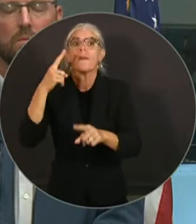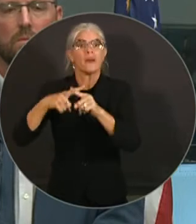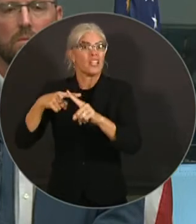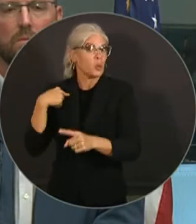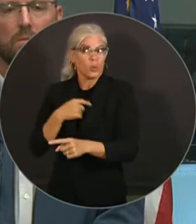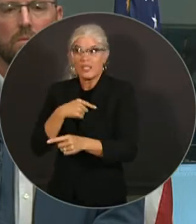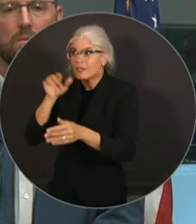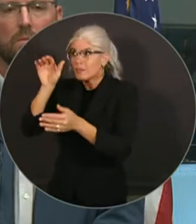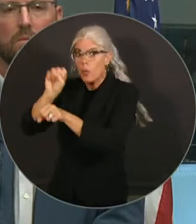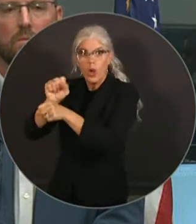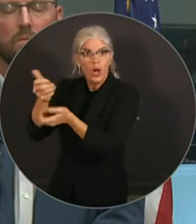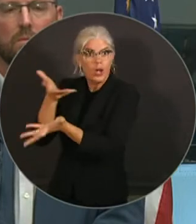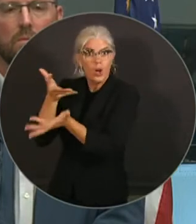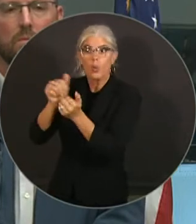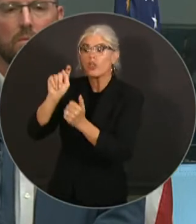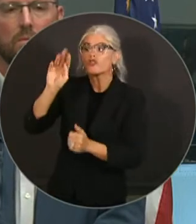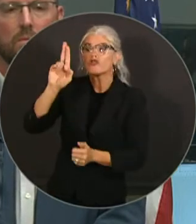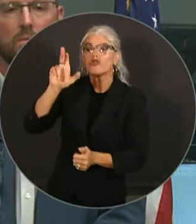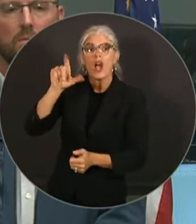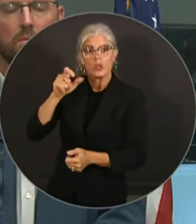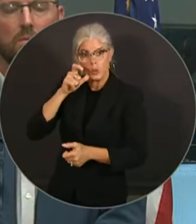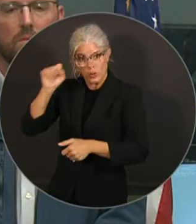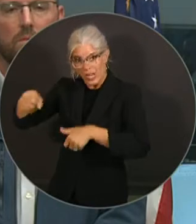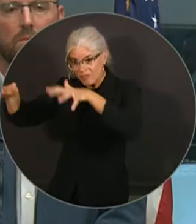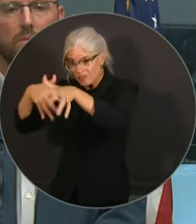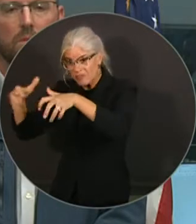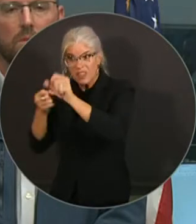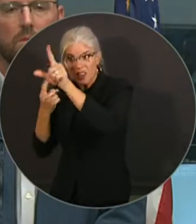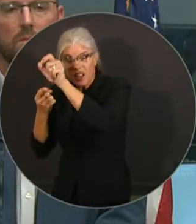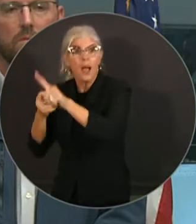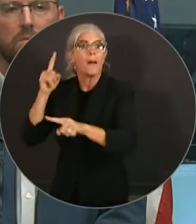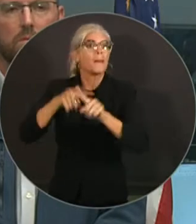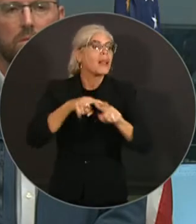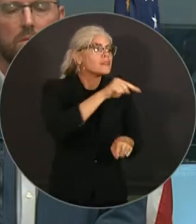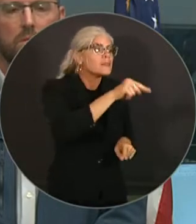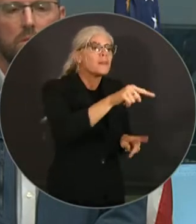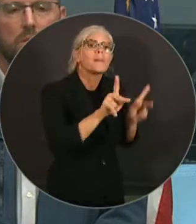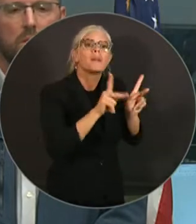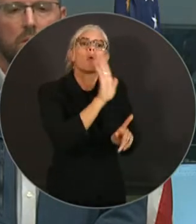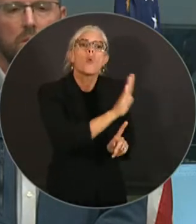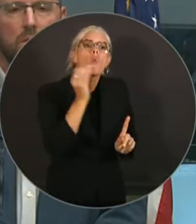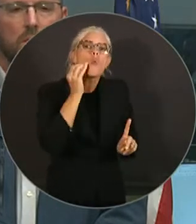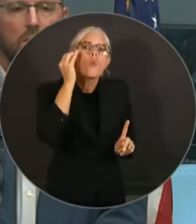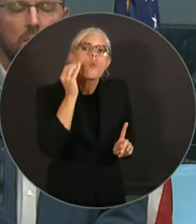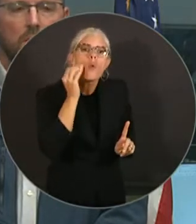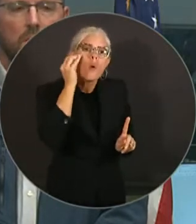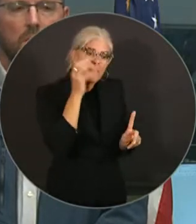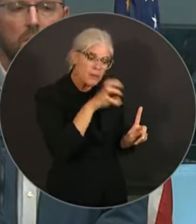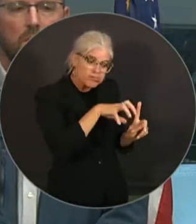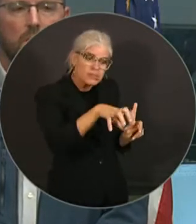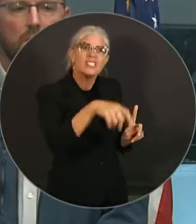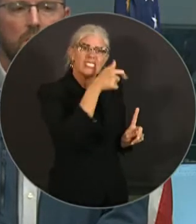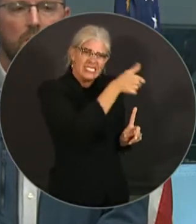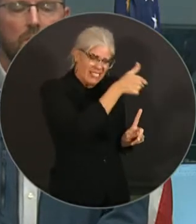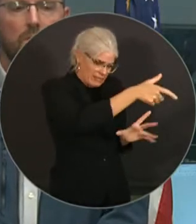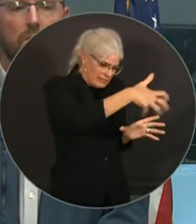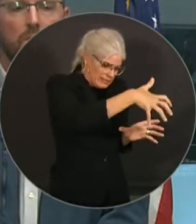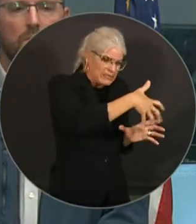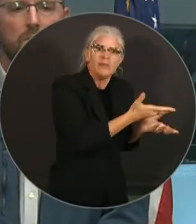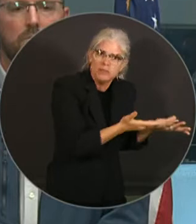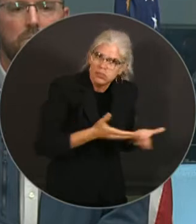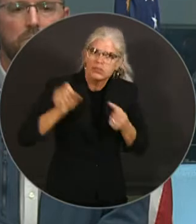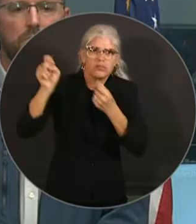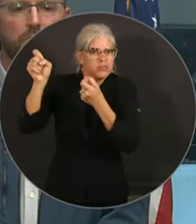our fellow citizens and residents, for them to be able to remove debris that is in front of their homes or businesses, is a very important part of